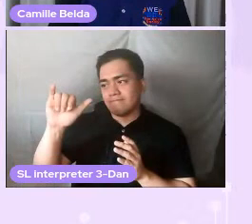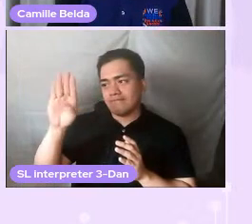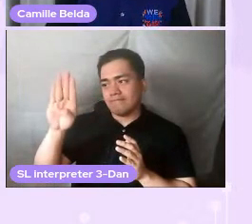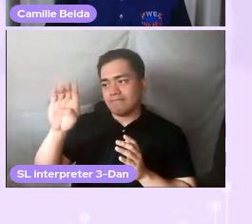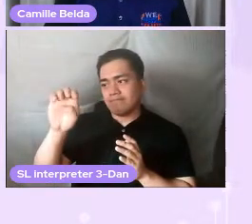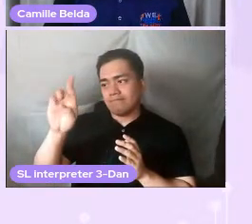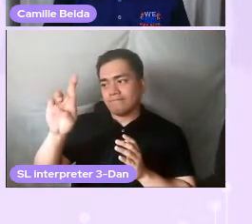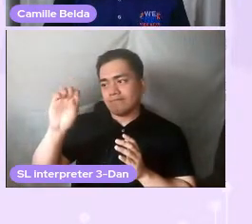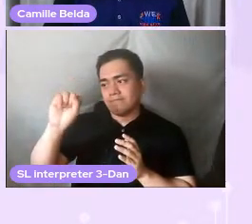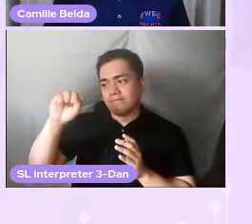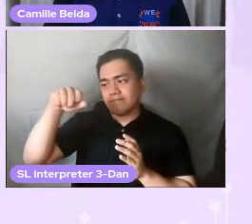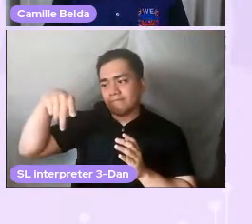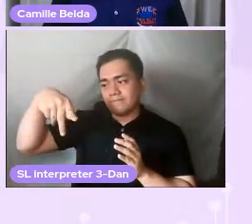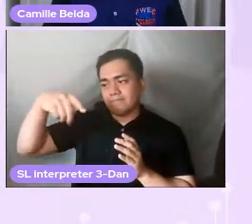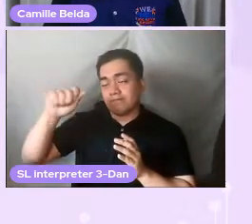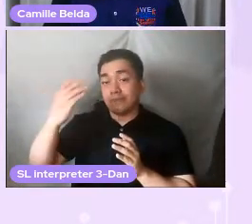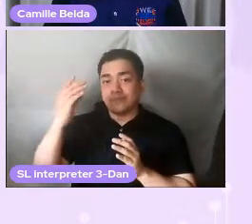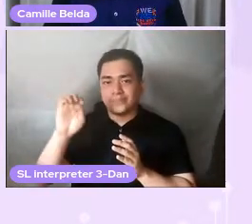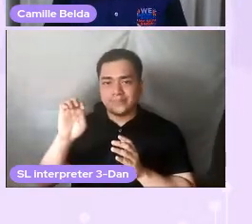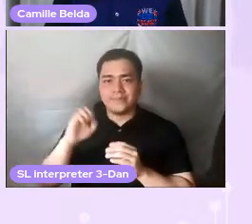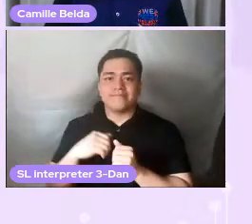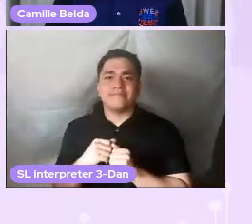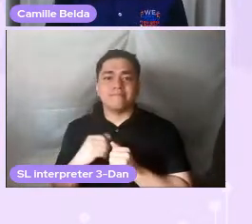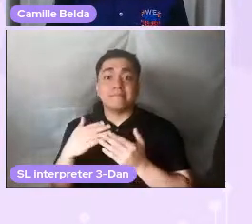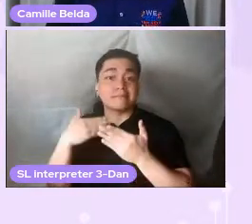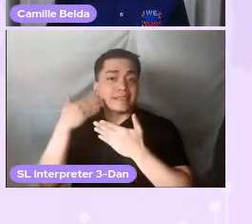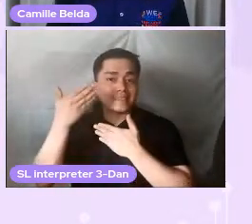cyberspace. All right, next item.